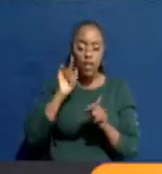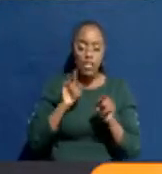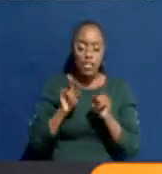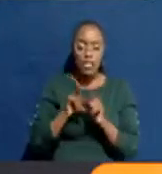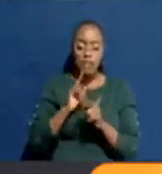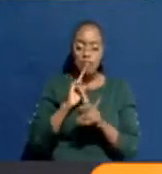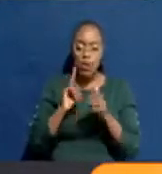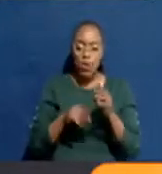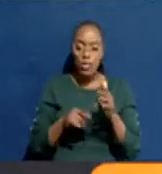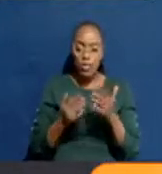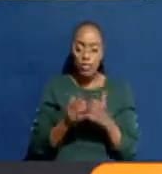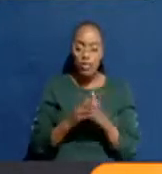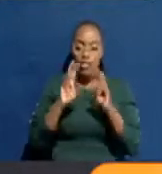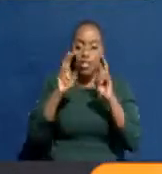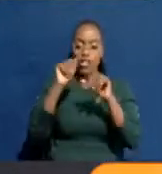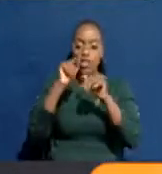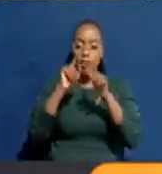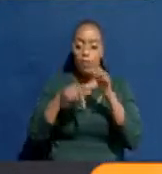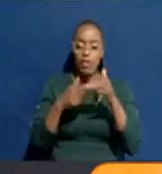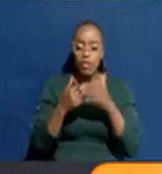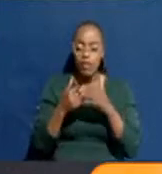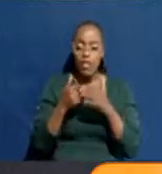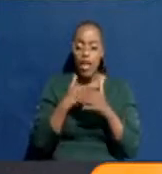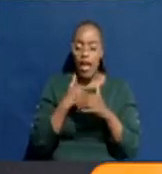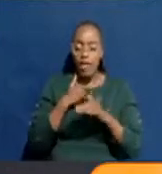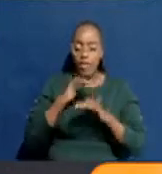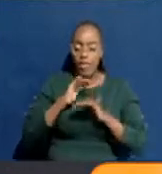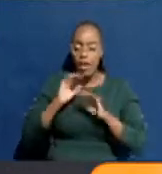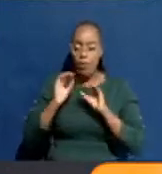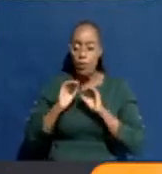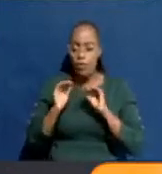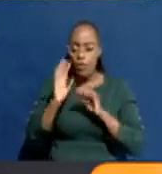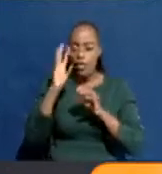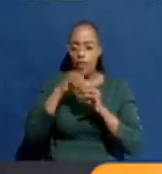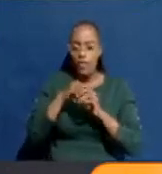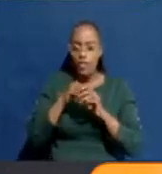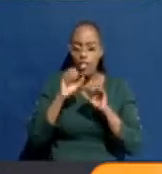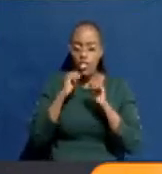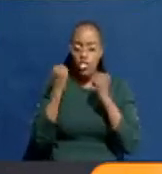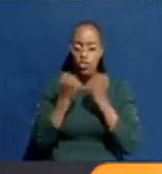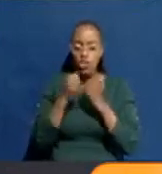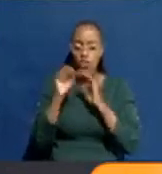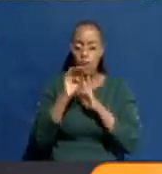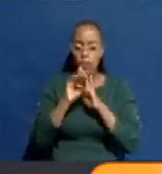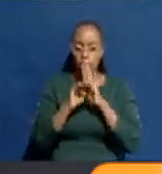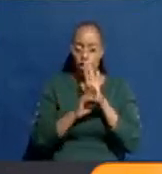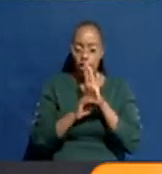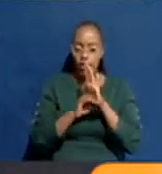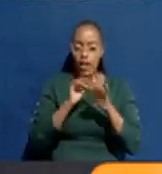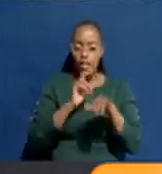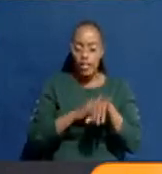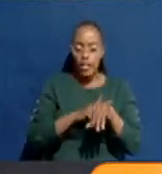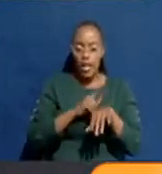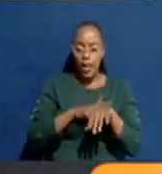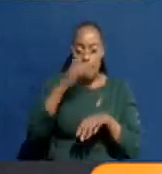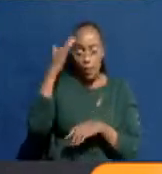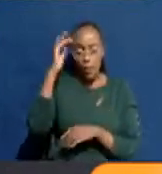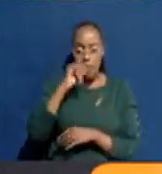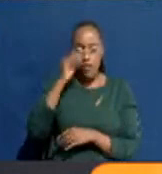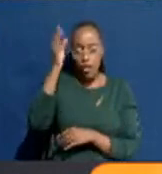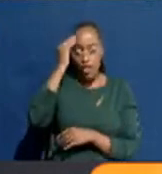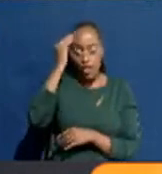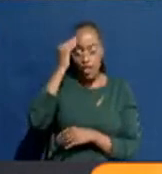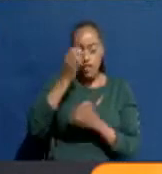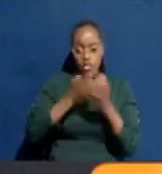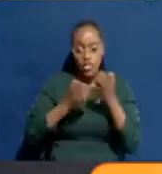here, that in terms of deficiencies in investing in social programs. As you know, education, as much as it is